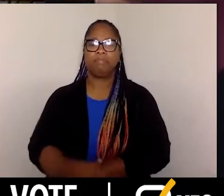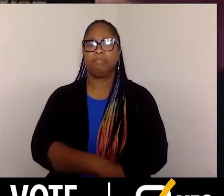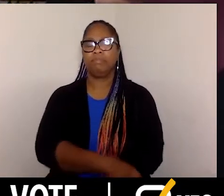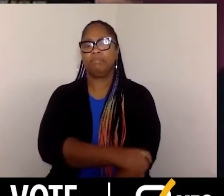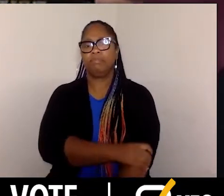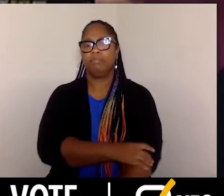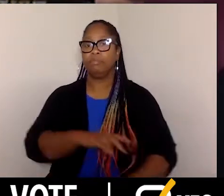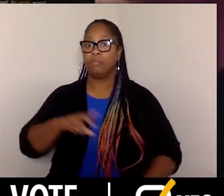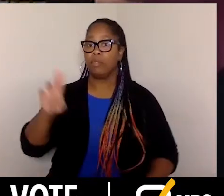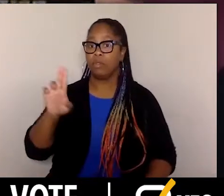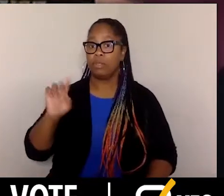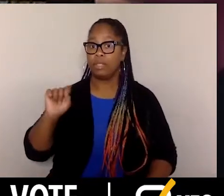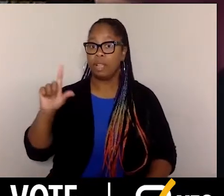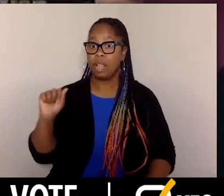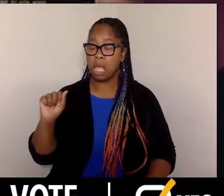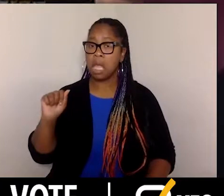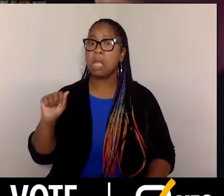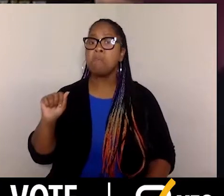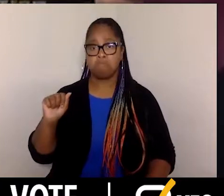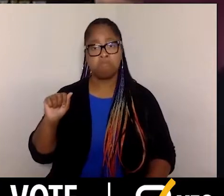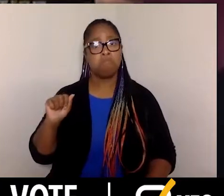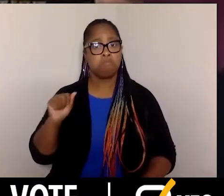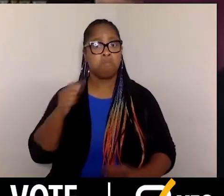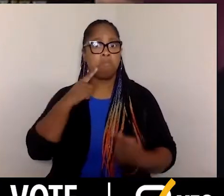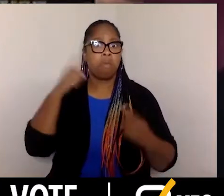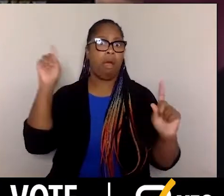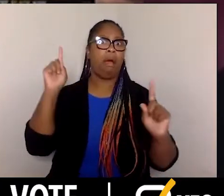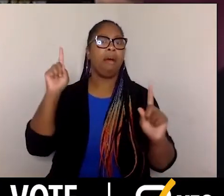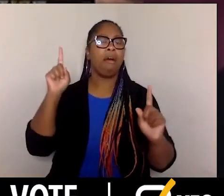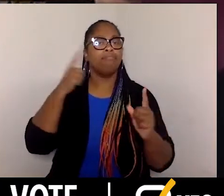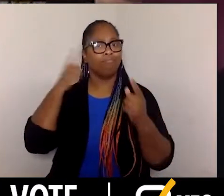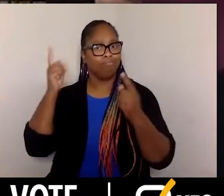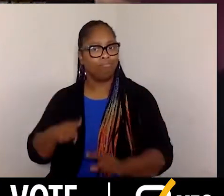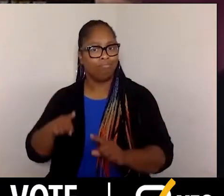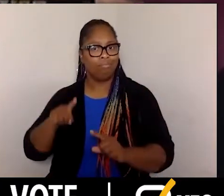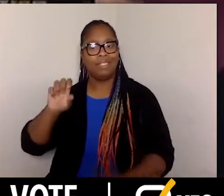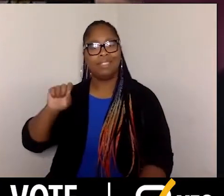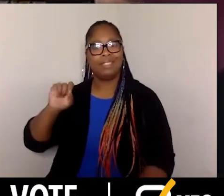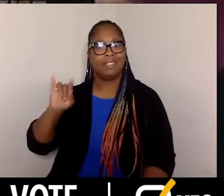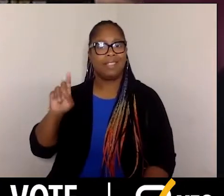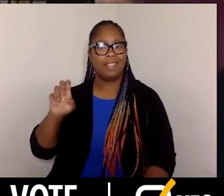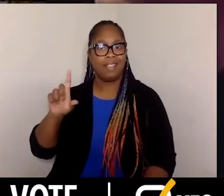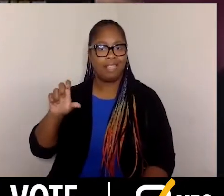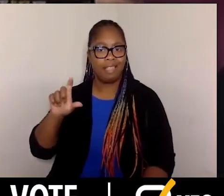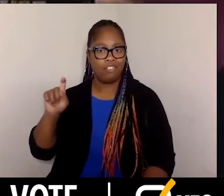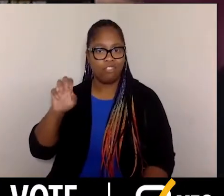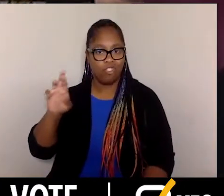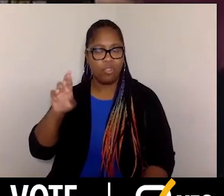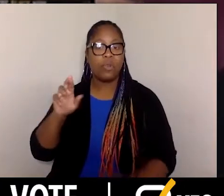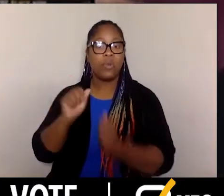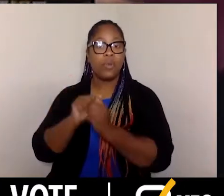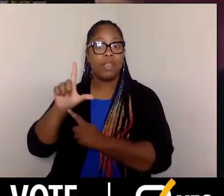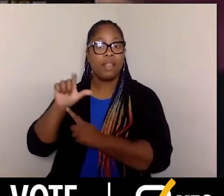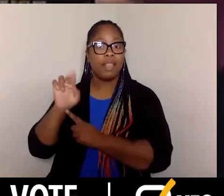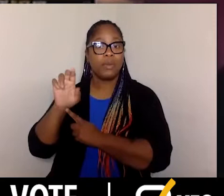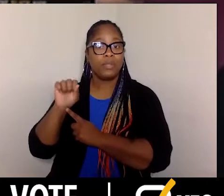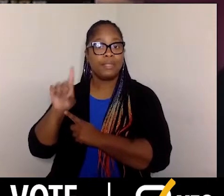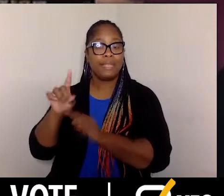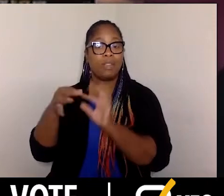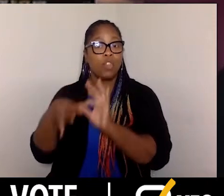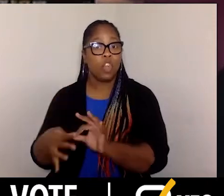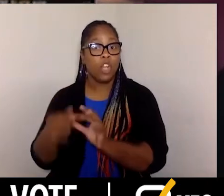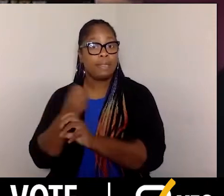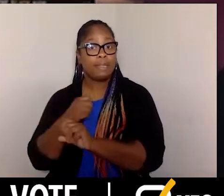UTLA has reached a side letter agreement with LAUSD on safety and working conditions